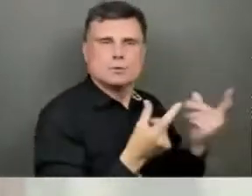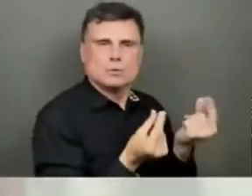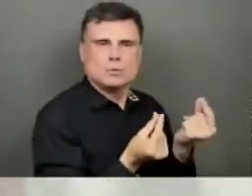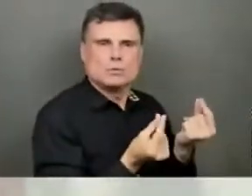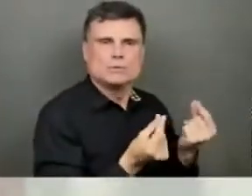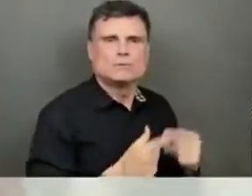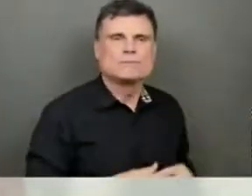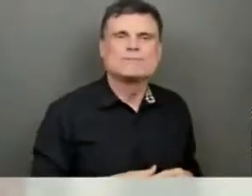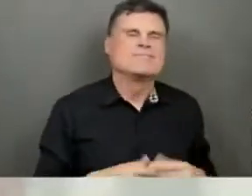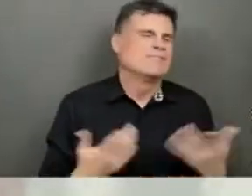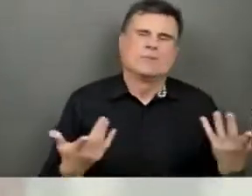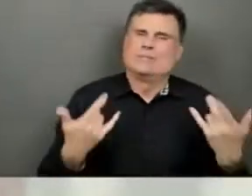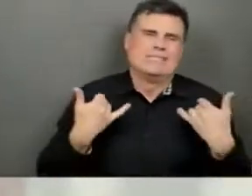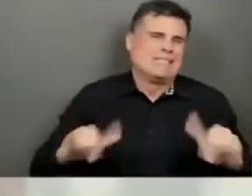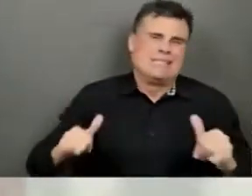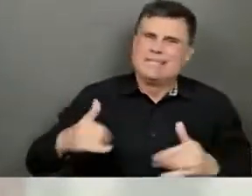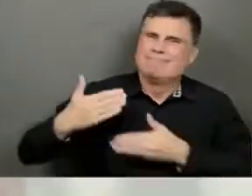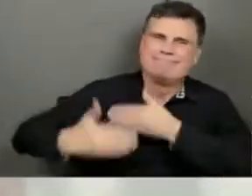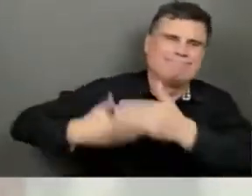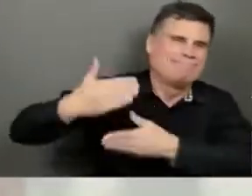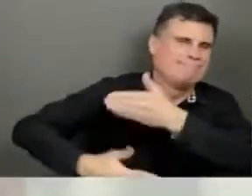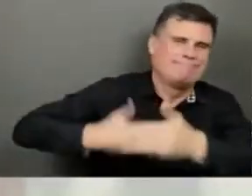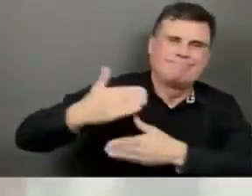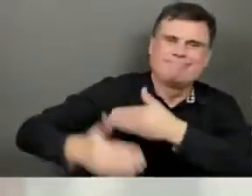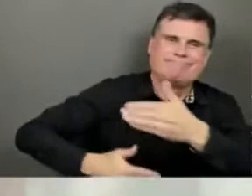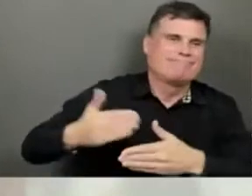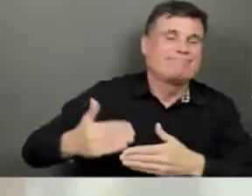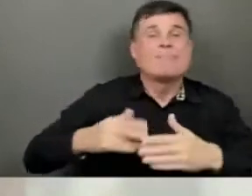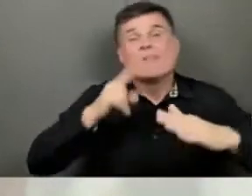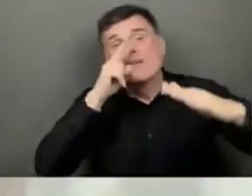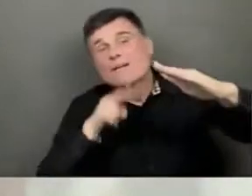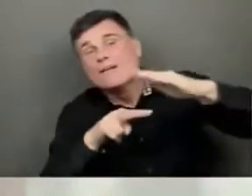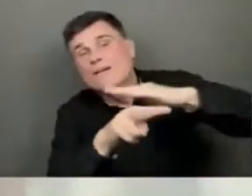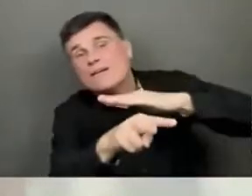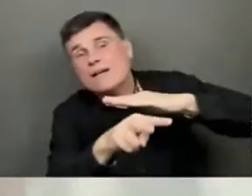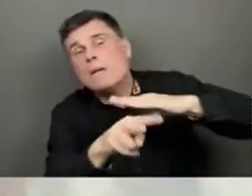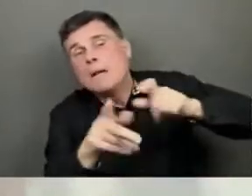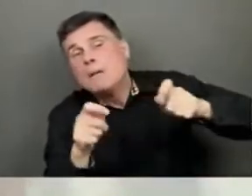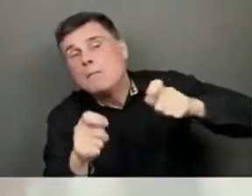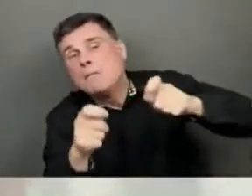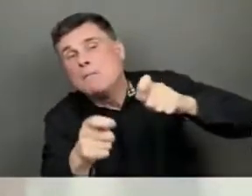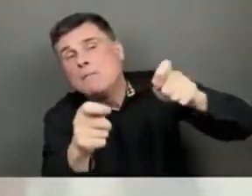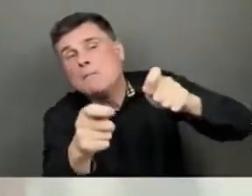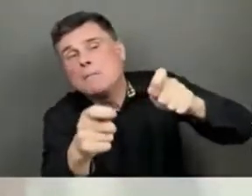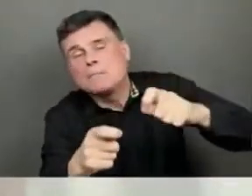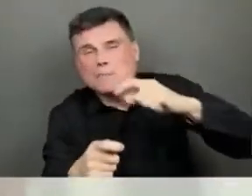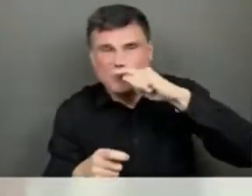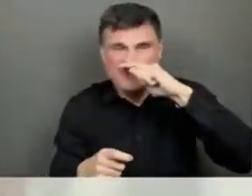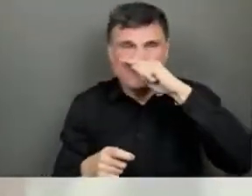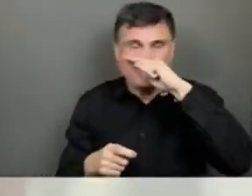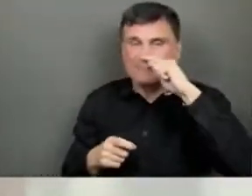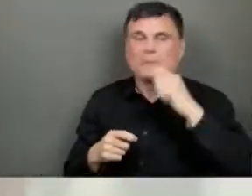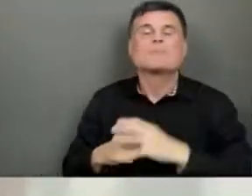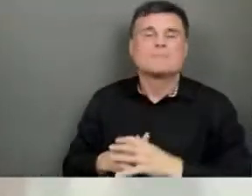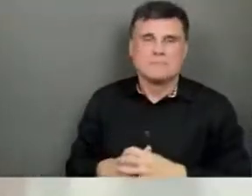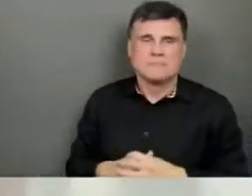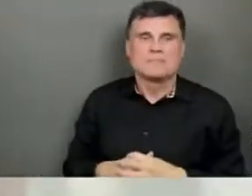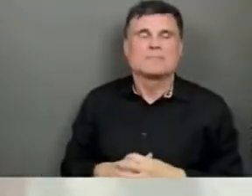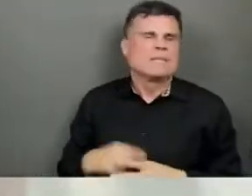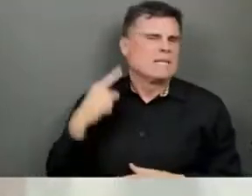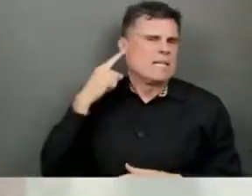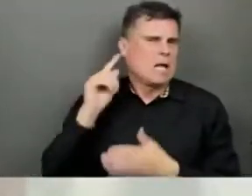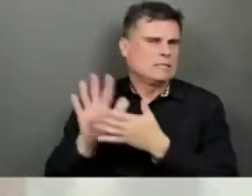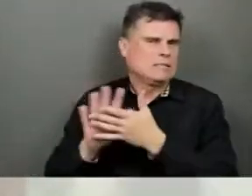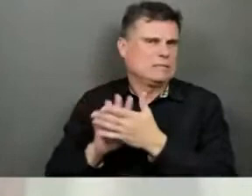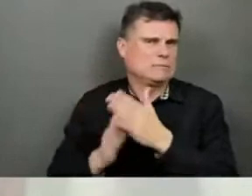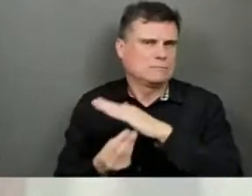information. And so that is changing still. So my best guess right now is that we're likely to have